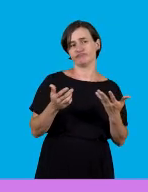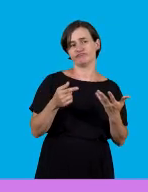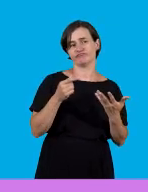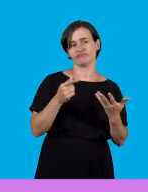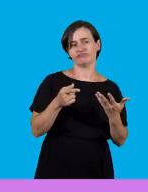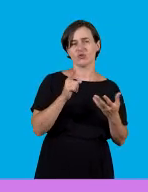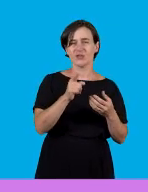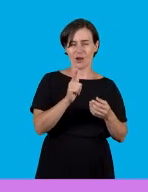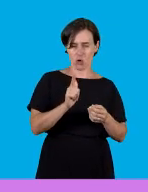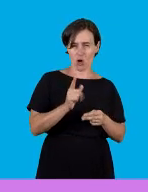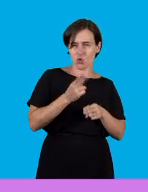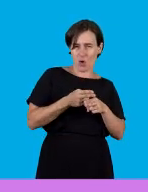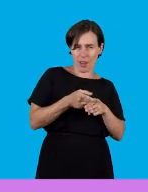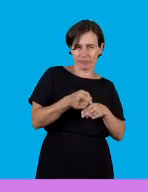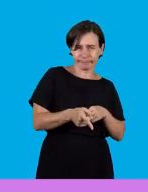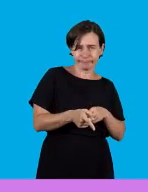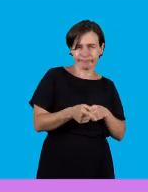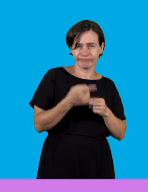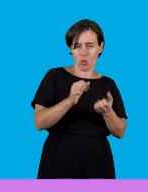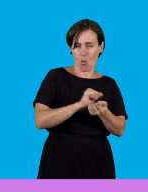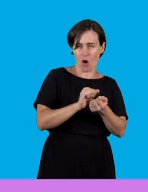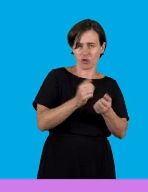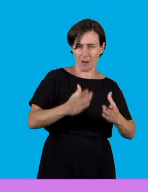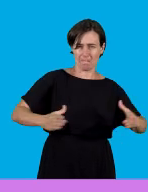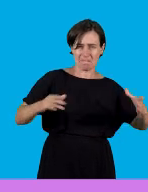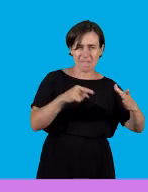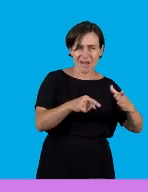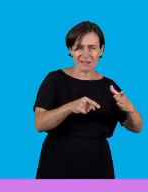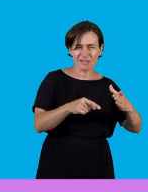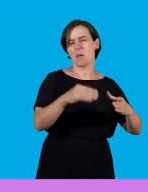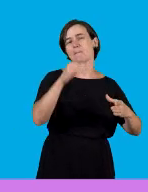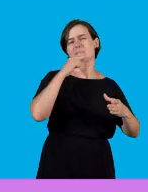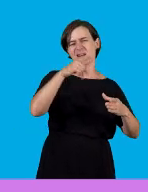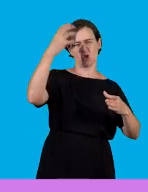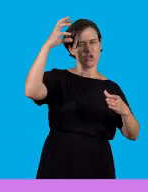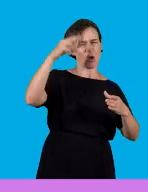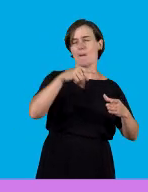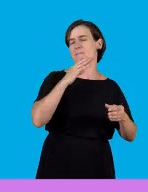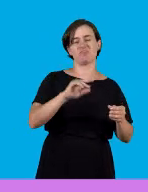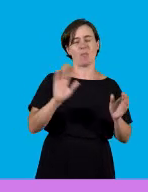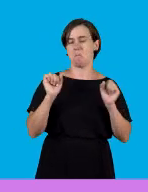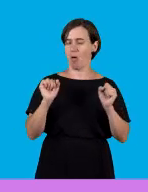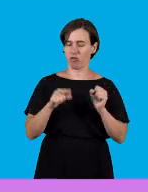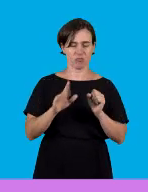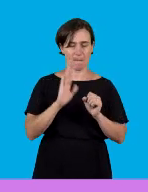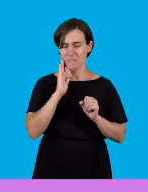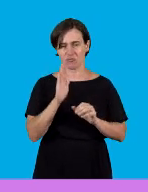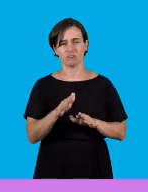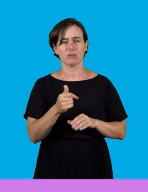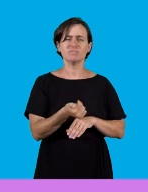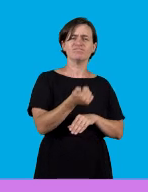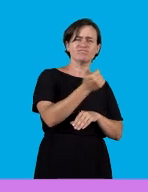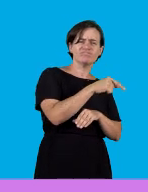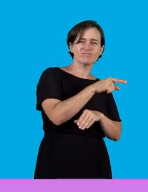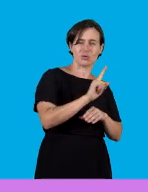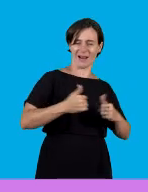a toilet there, we can see a hand wash basin, we can see that this is a shower. This means this is a bathroom. Then in this other room we can